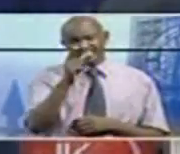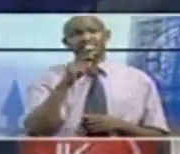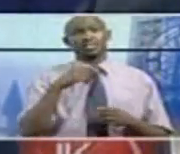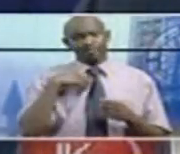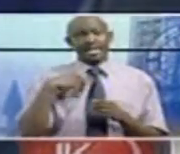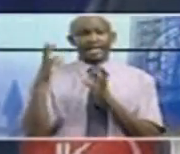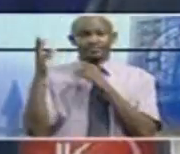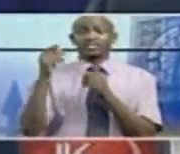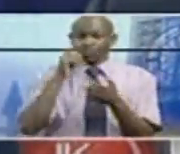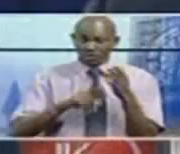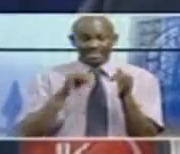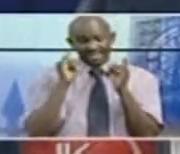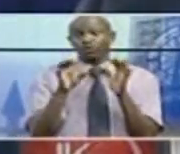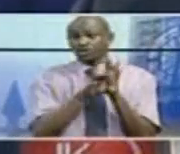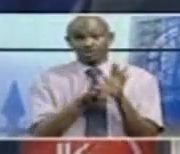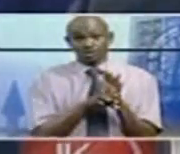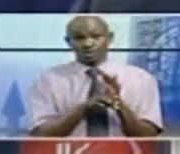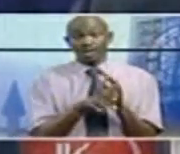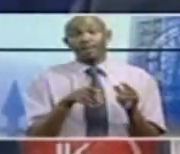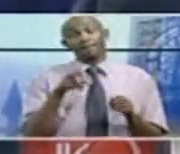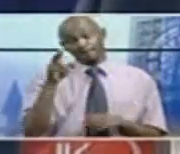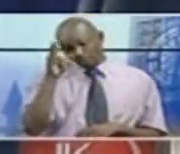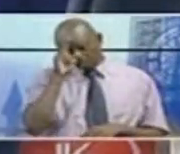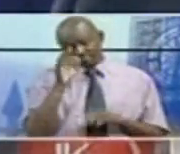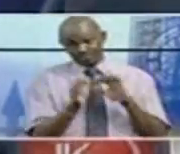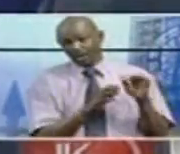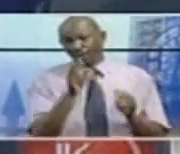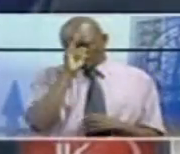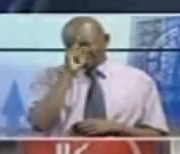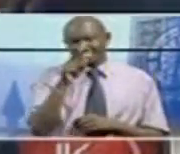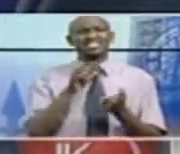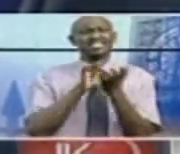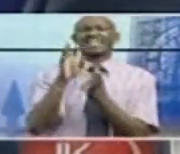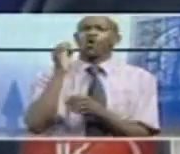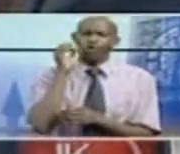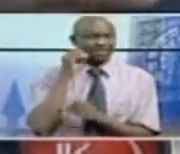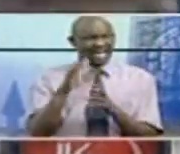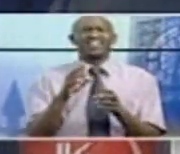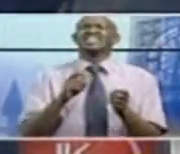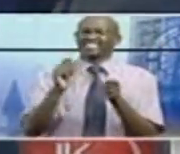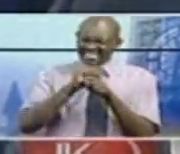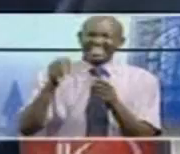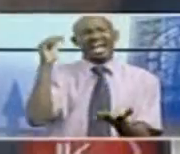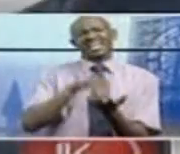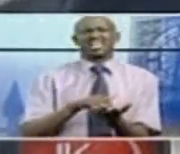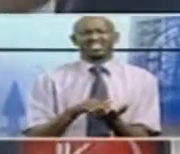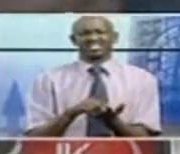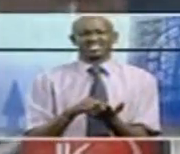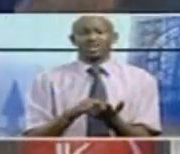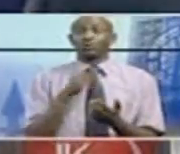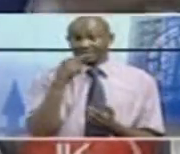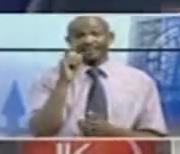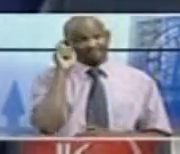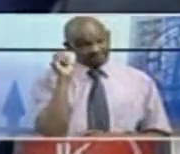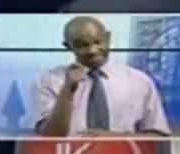our expectation under the new constitution. The police, don't send them home, retrain. We said then that the